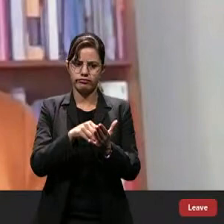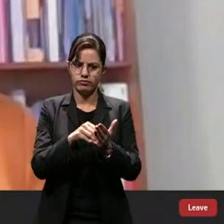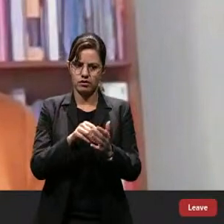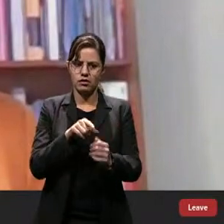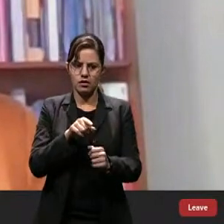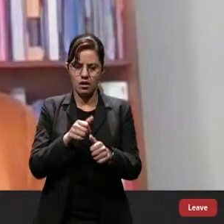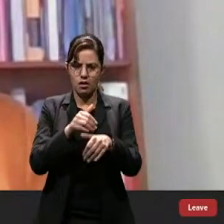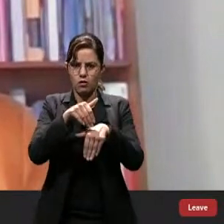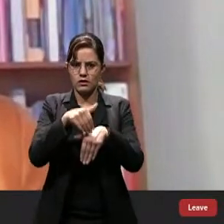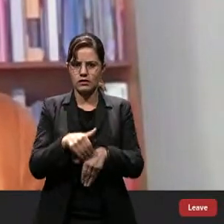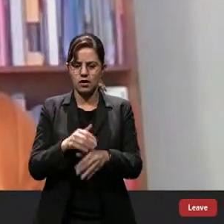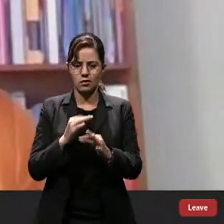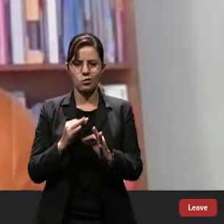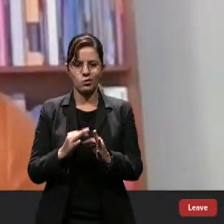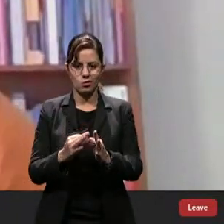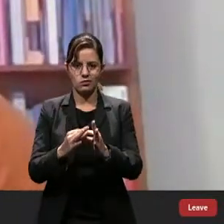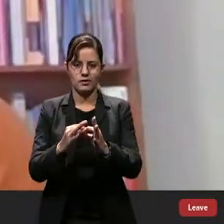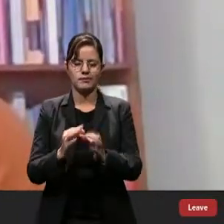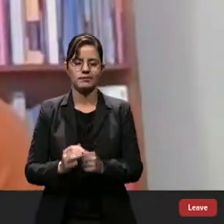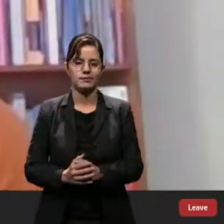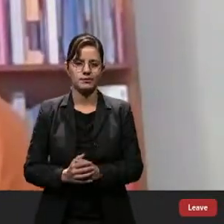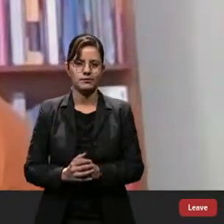has been effective.